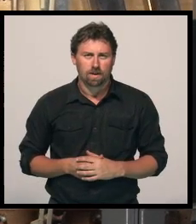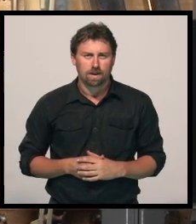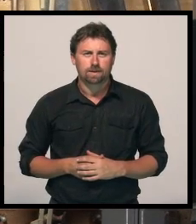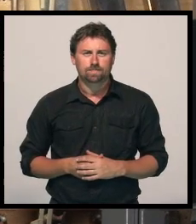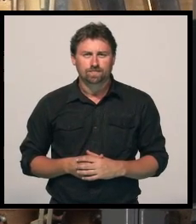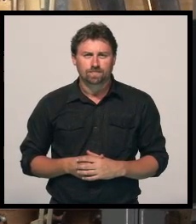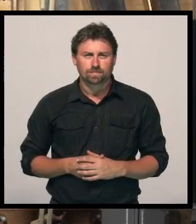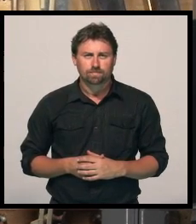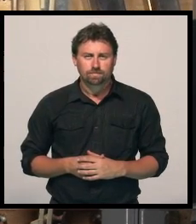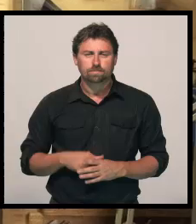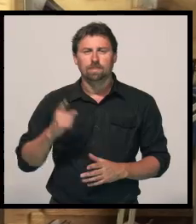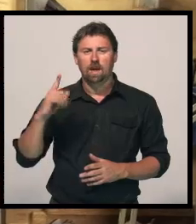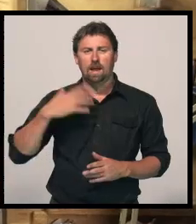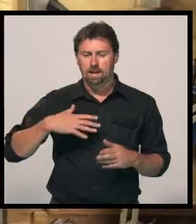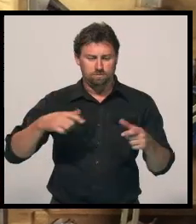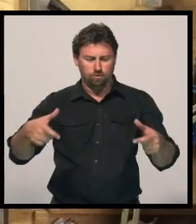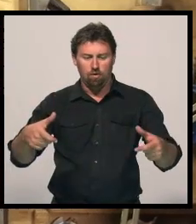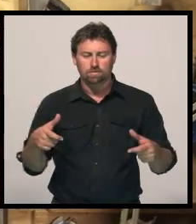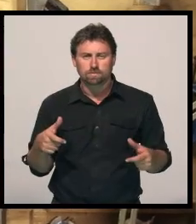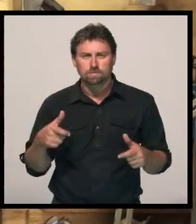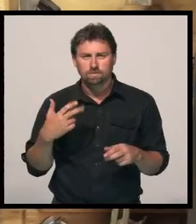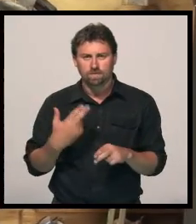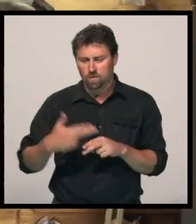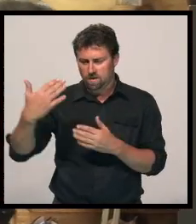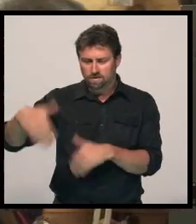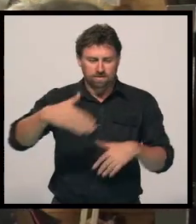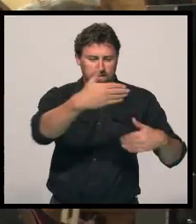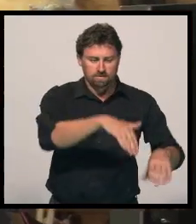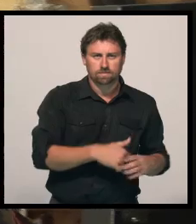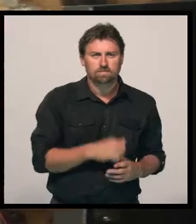the sides of the veneer box. So we'll go over to the bandsaw